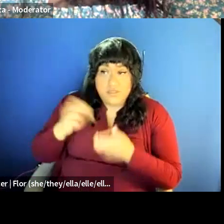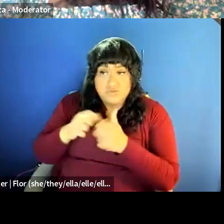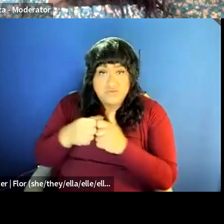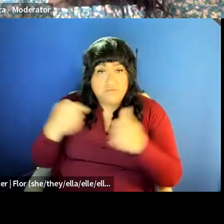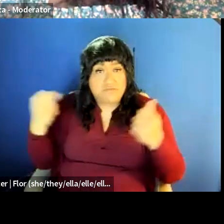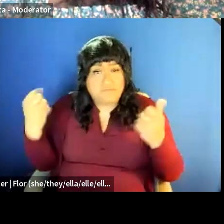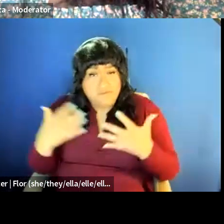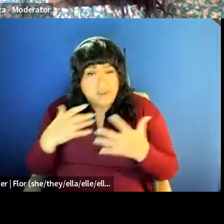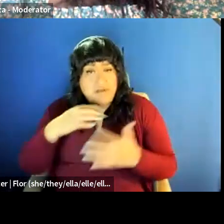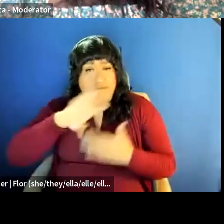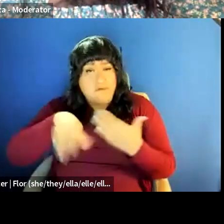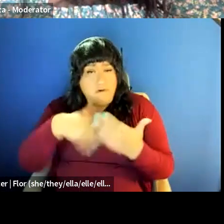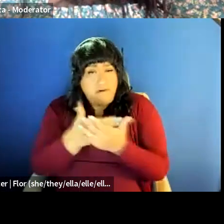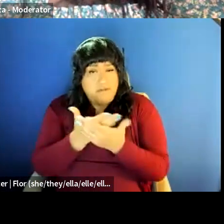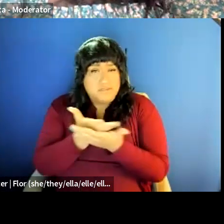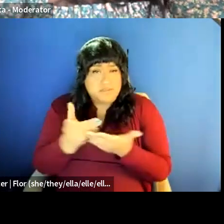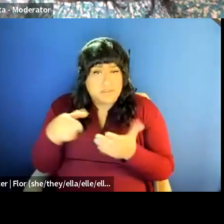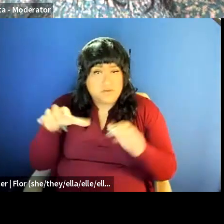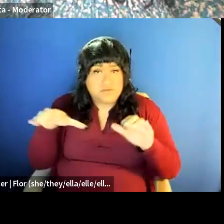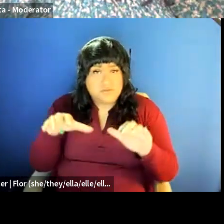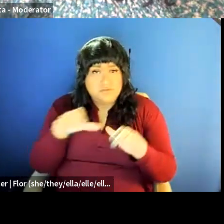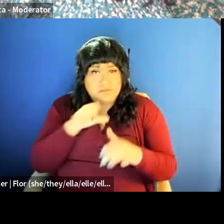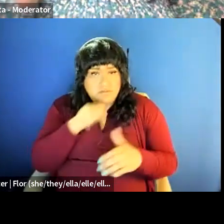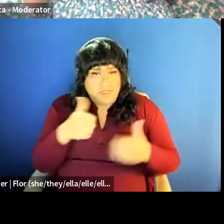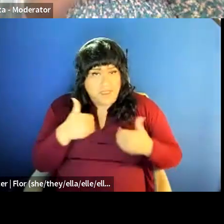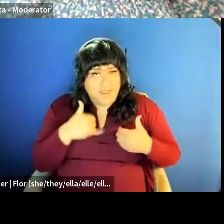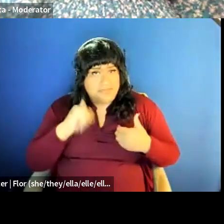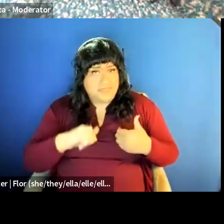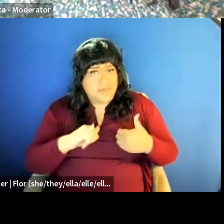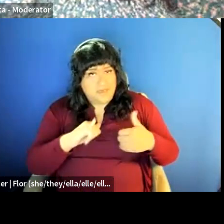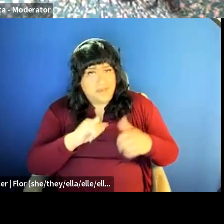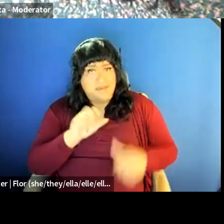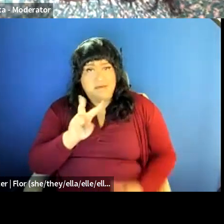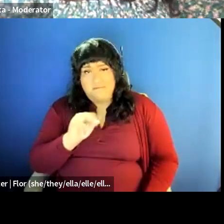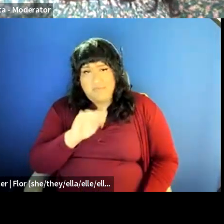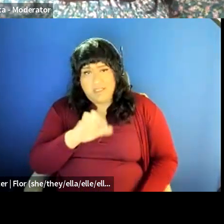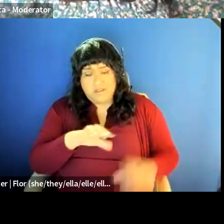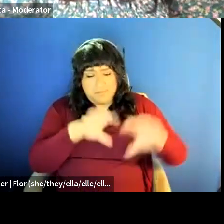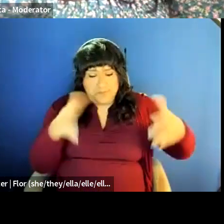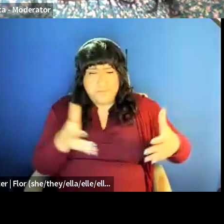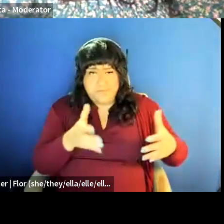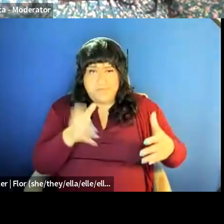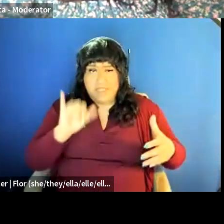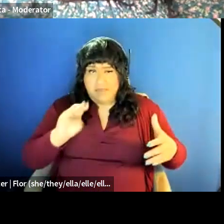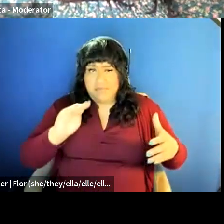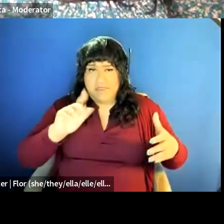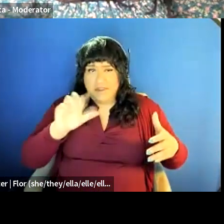being retaliated, they didn't have the venue as mainstream media offers. And so when I do my